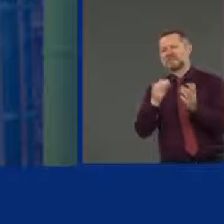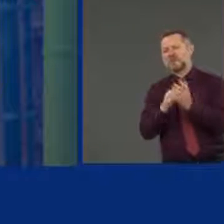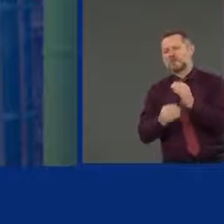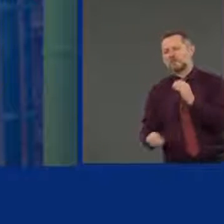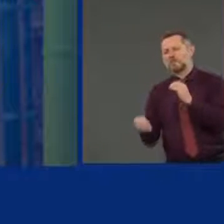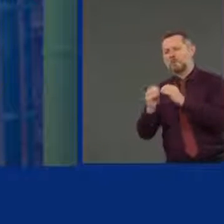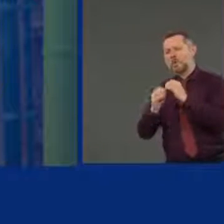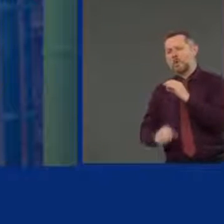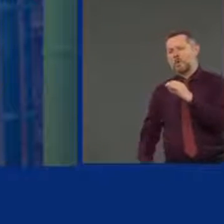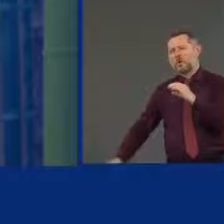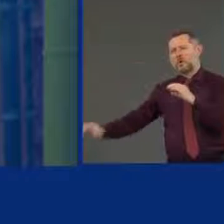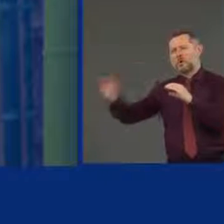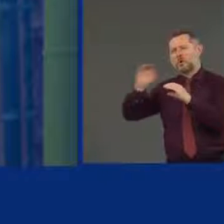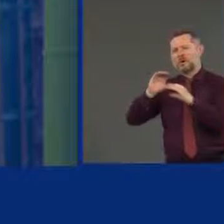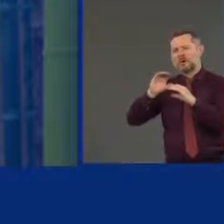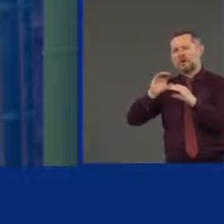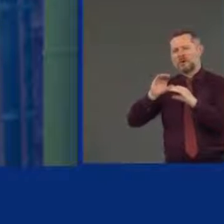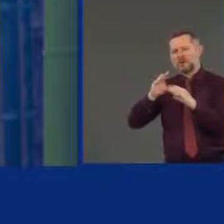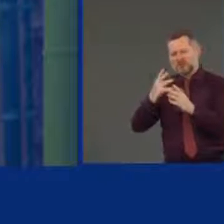deaths.